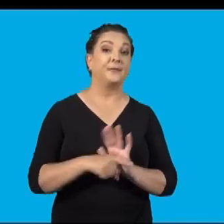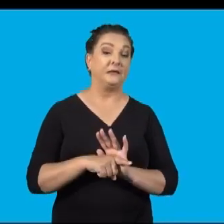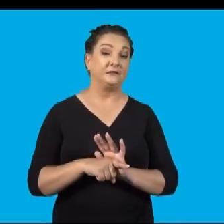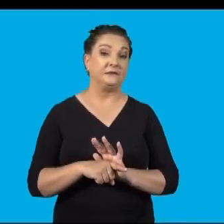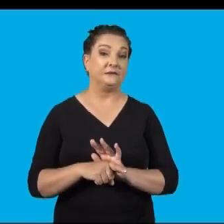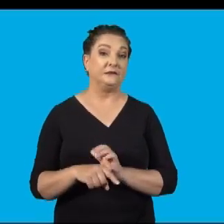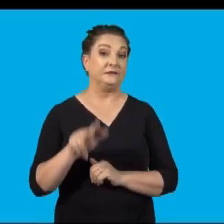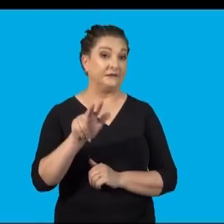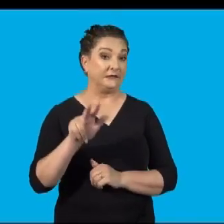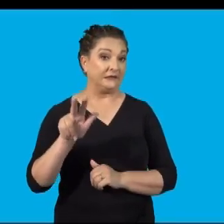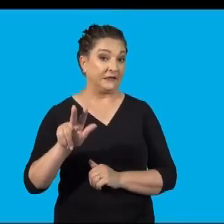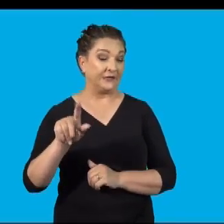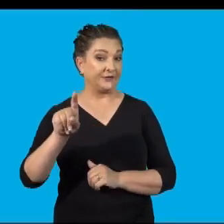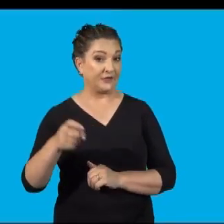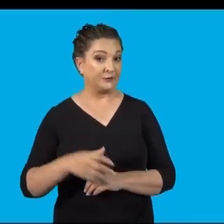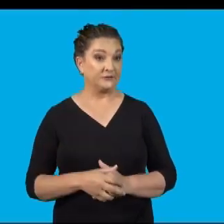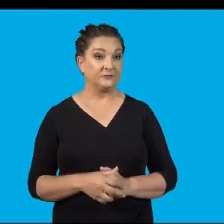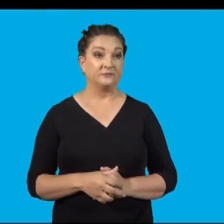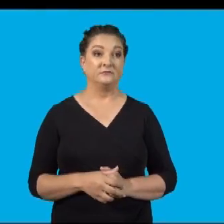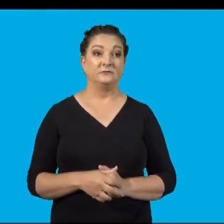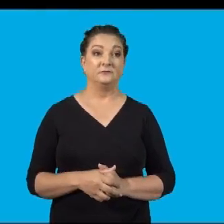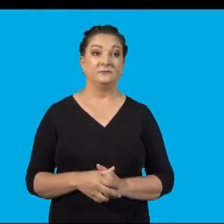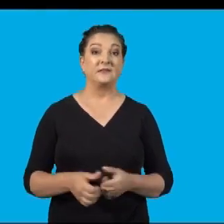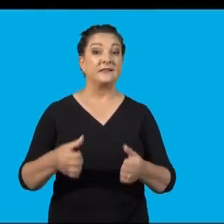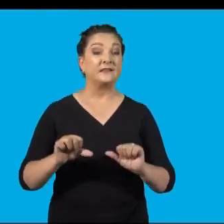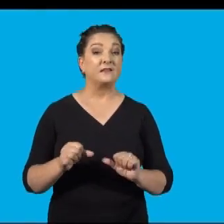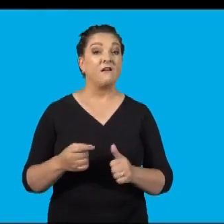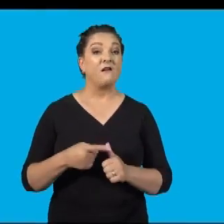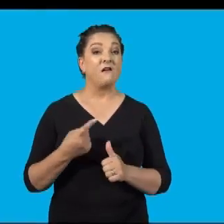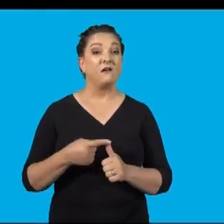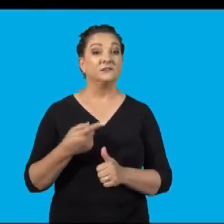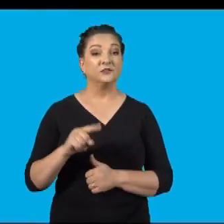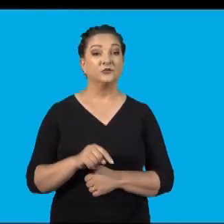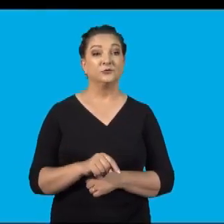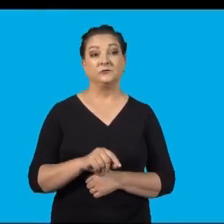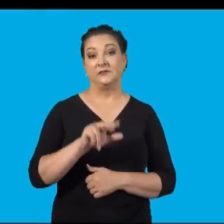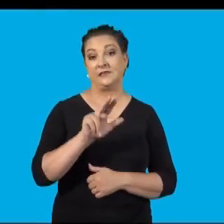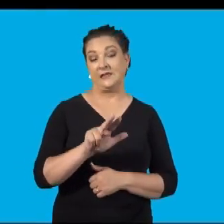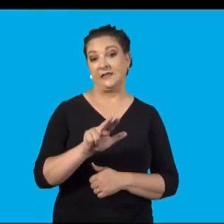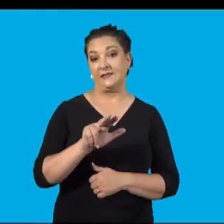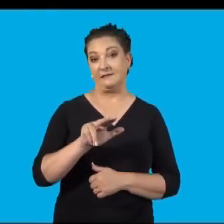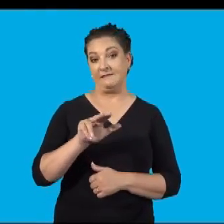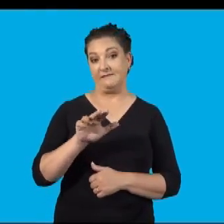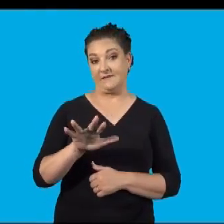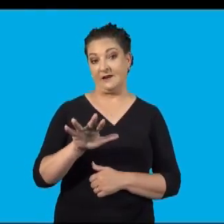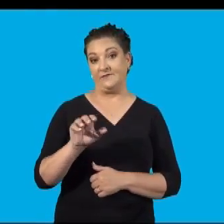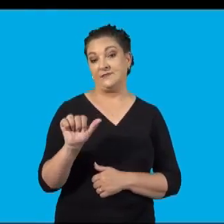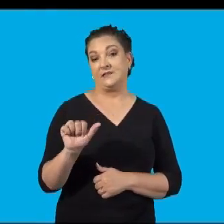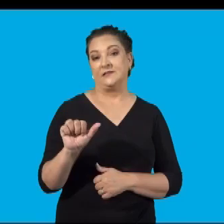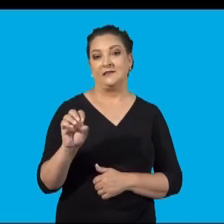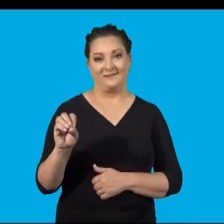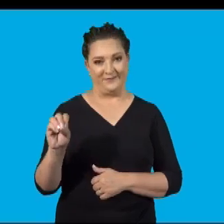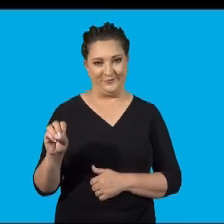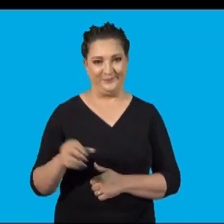146,400 minus 88,000. That gives me